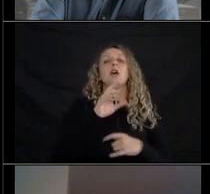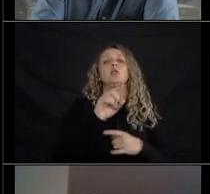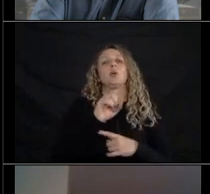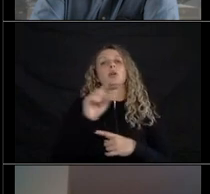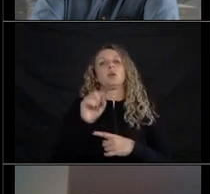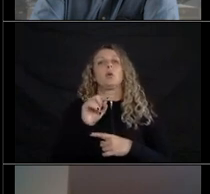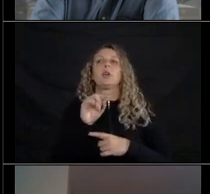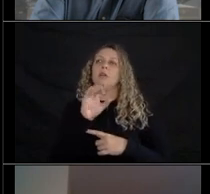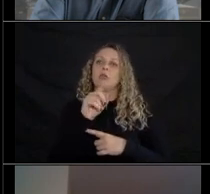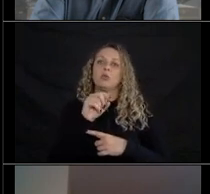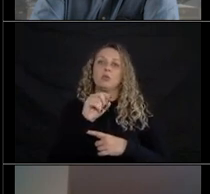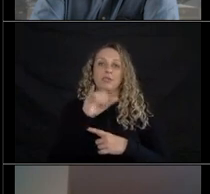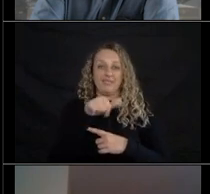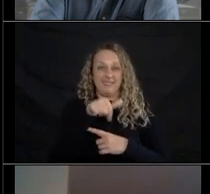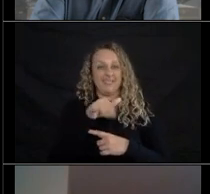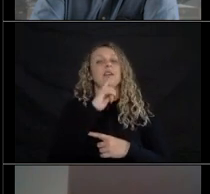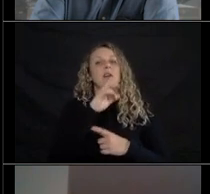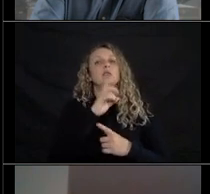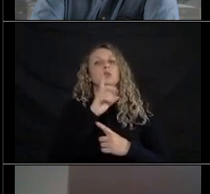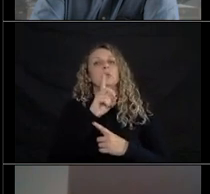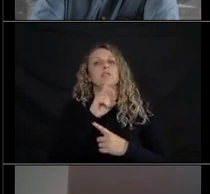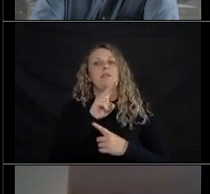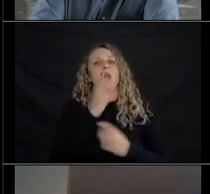2020 as Domestic Violence Awareness Month.